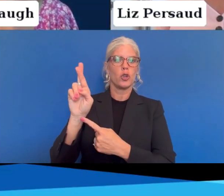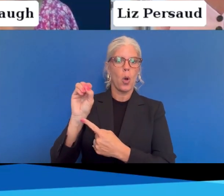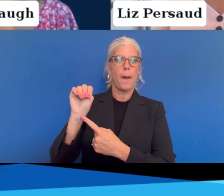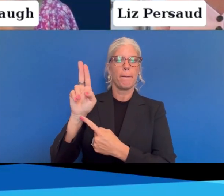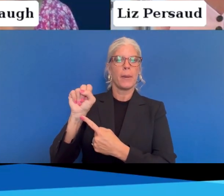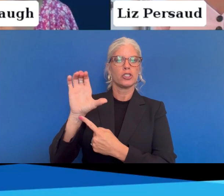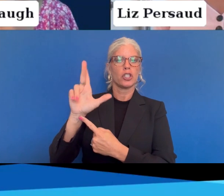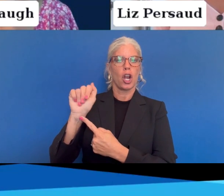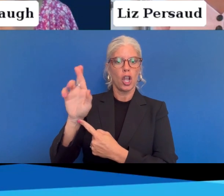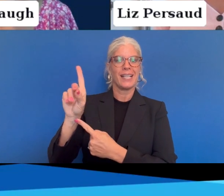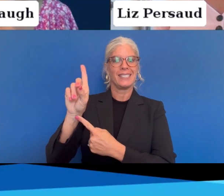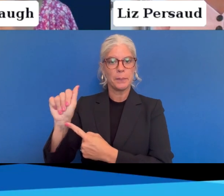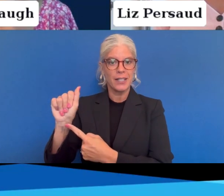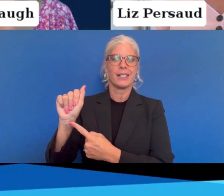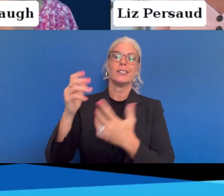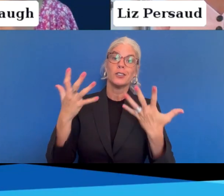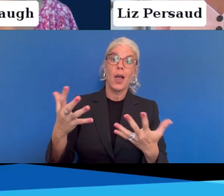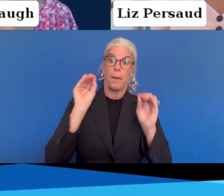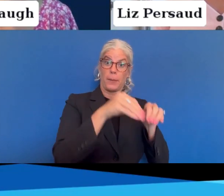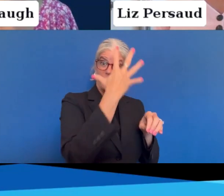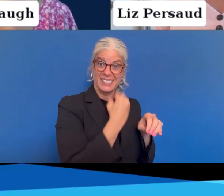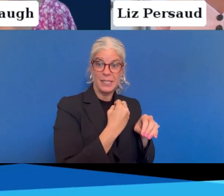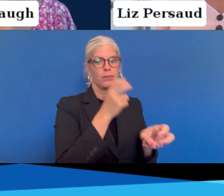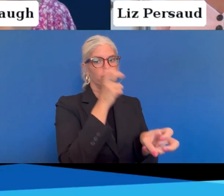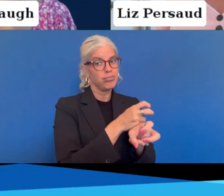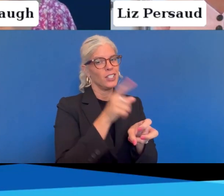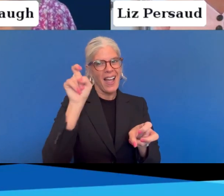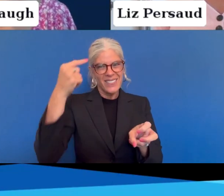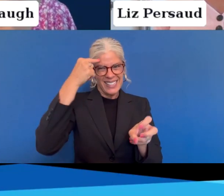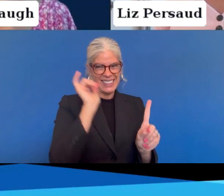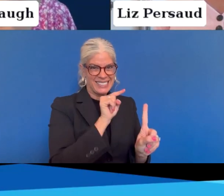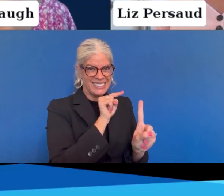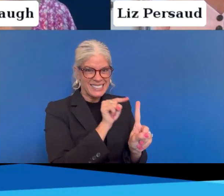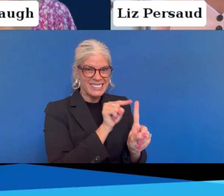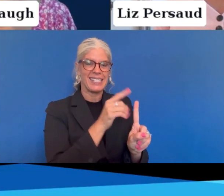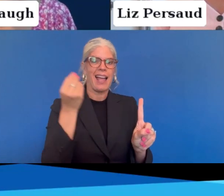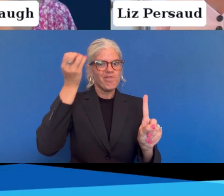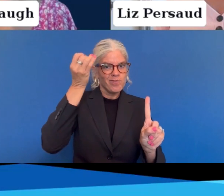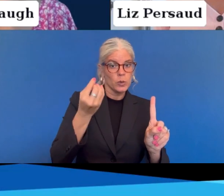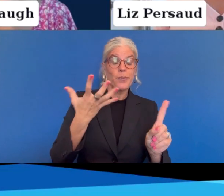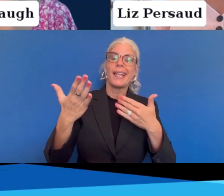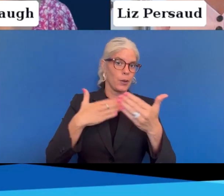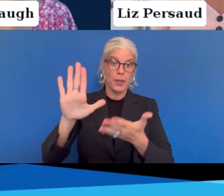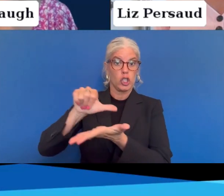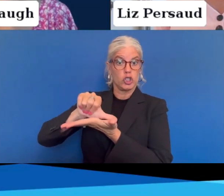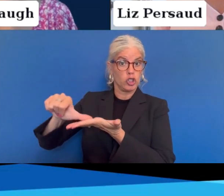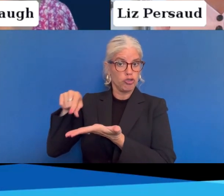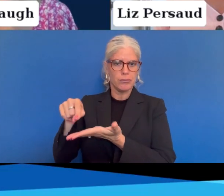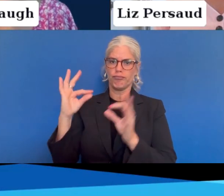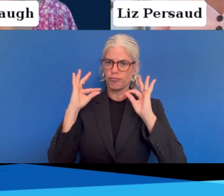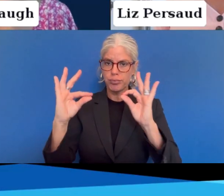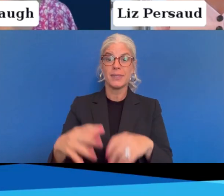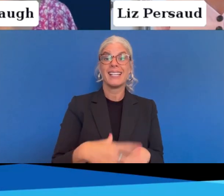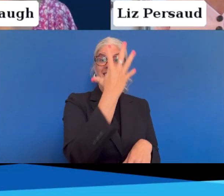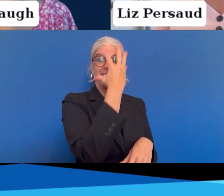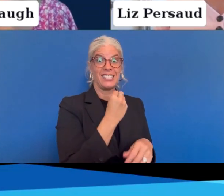always something that you have to be mindful of and consider. So the surgery went well. The